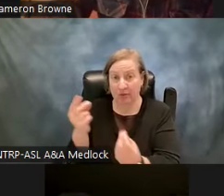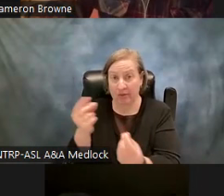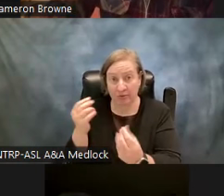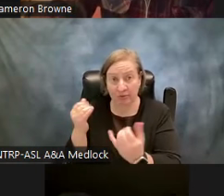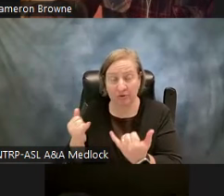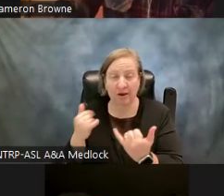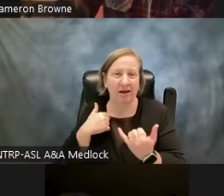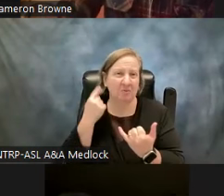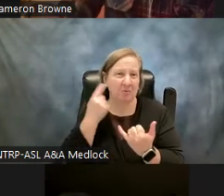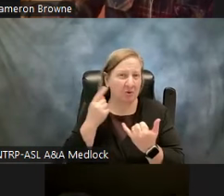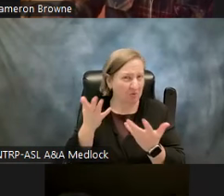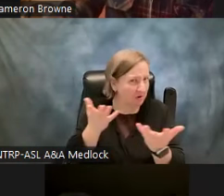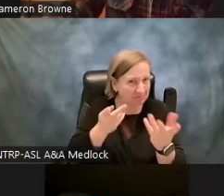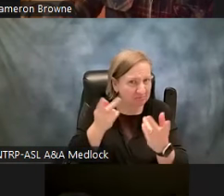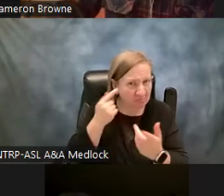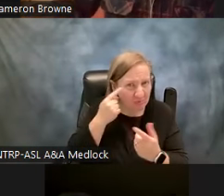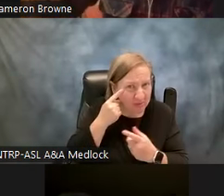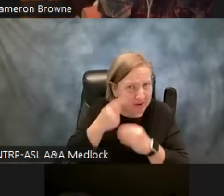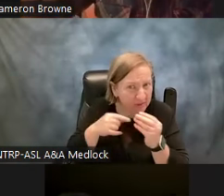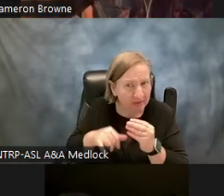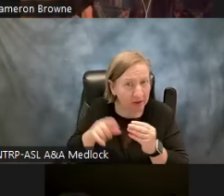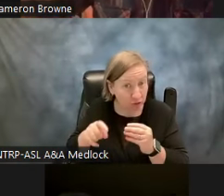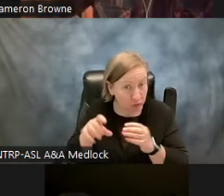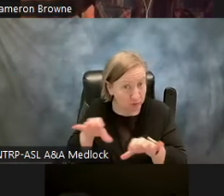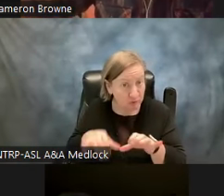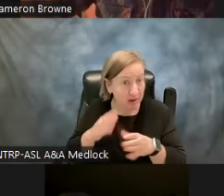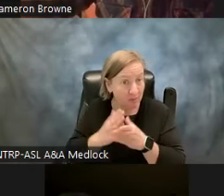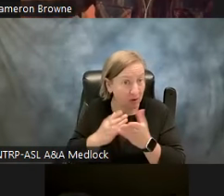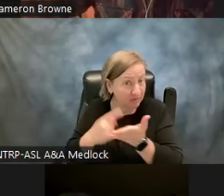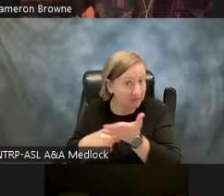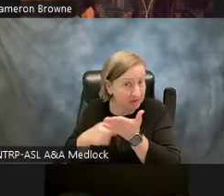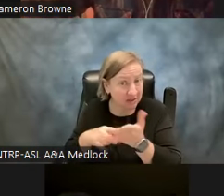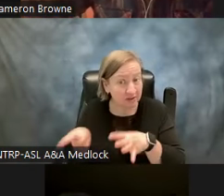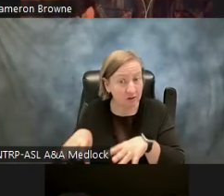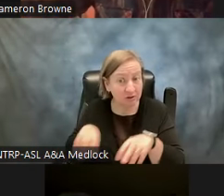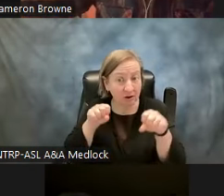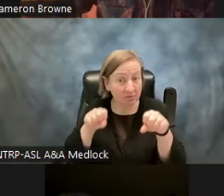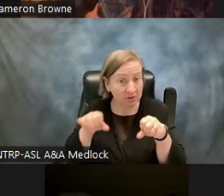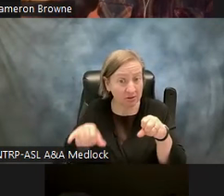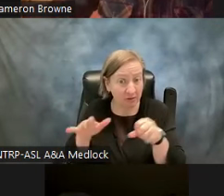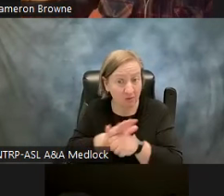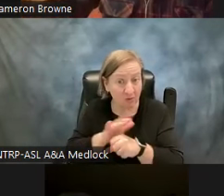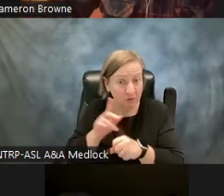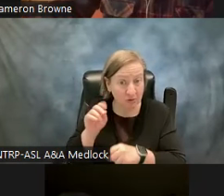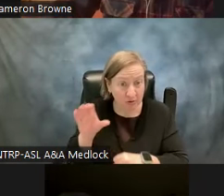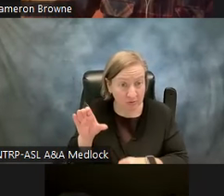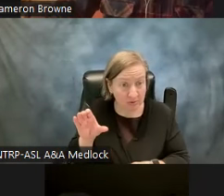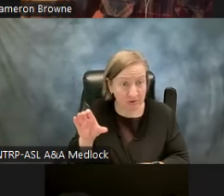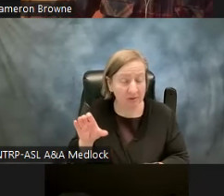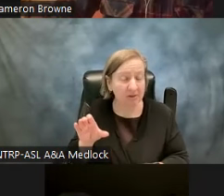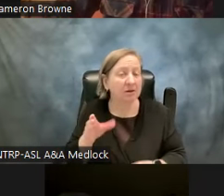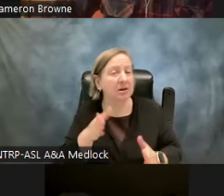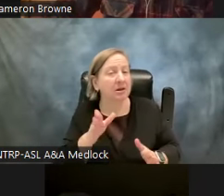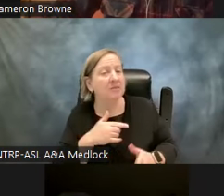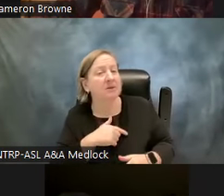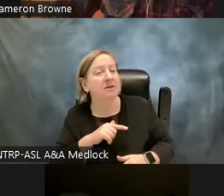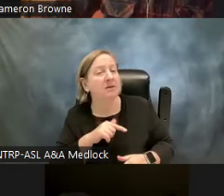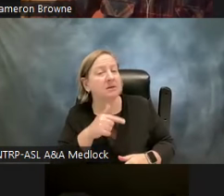I'm just wondering what people thought about that, or if we should do that as part of the discussion of adopting the whole document. And let me send it